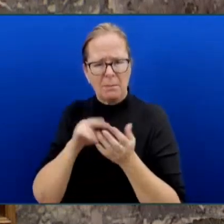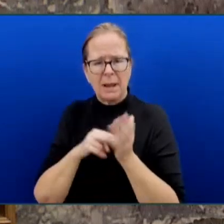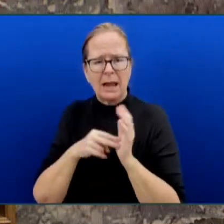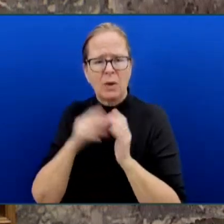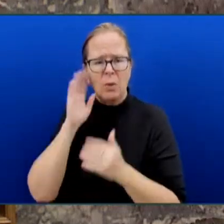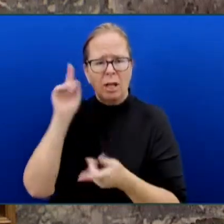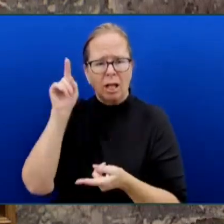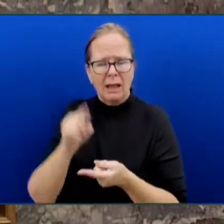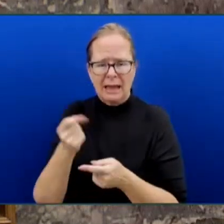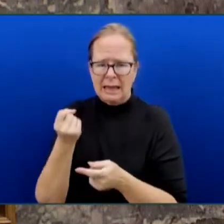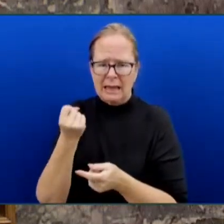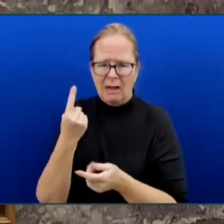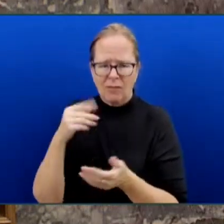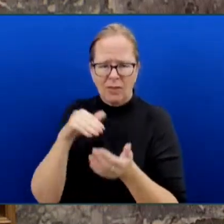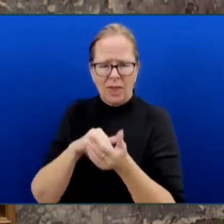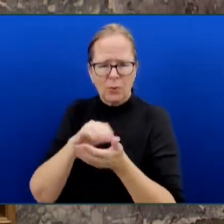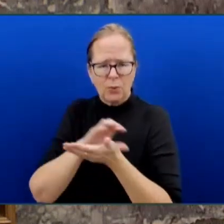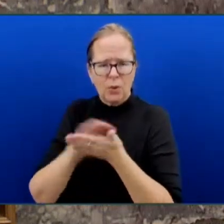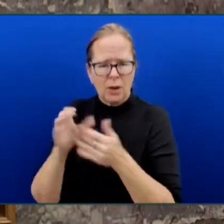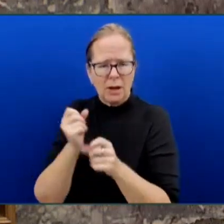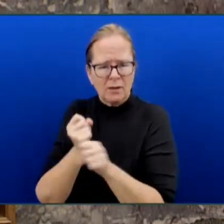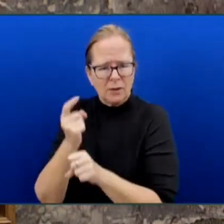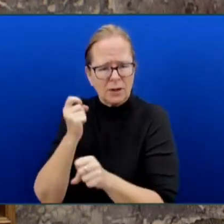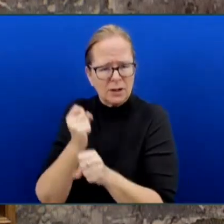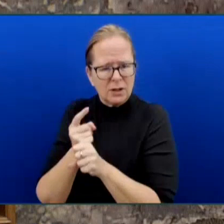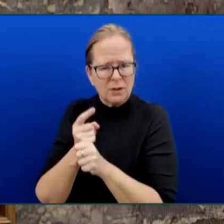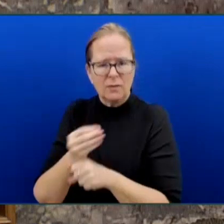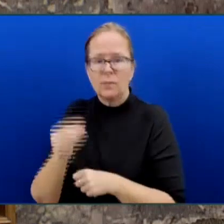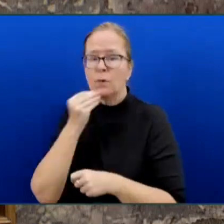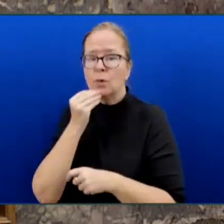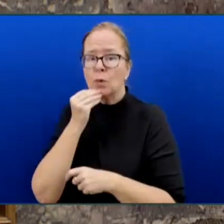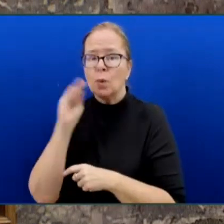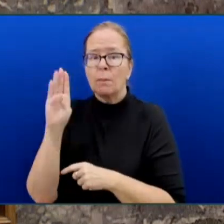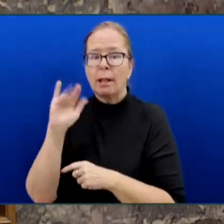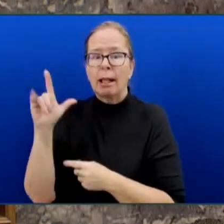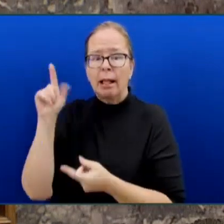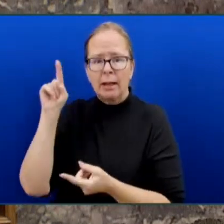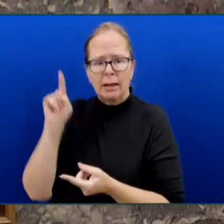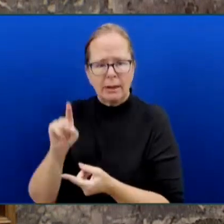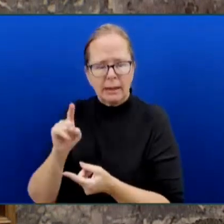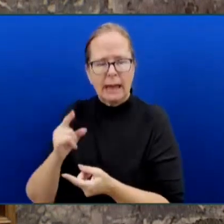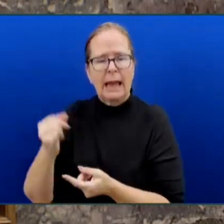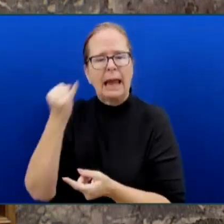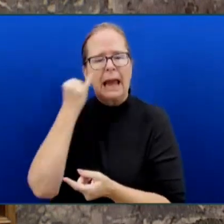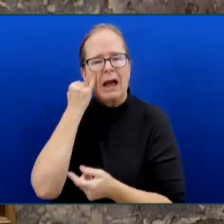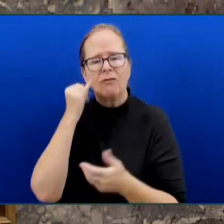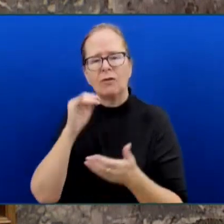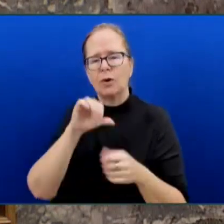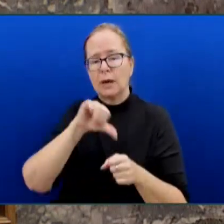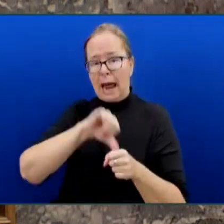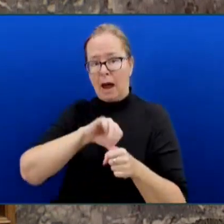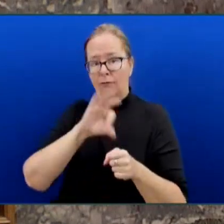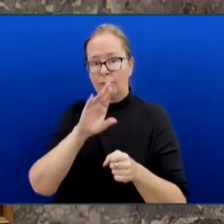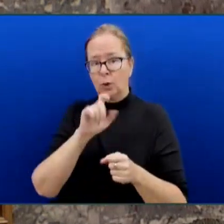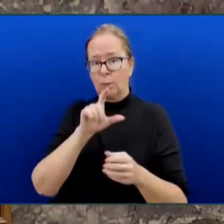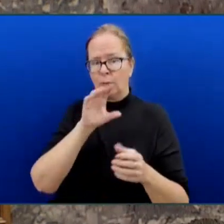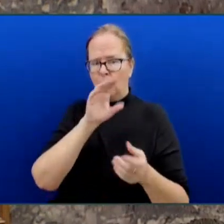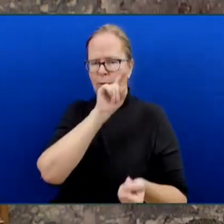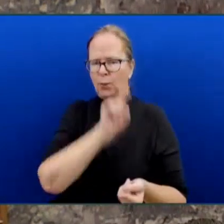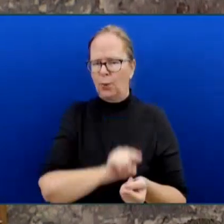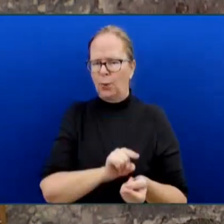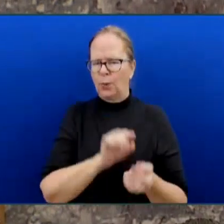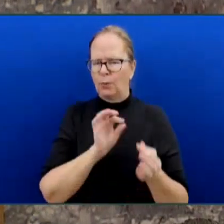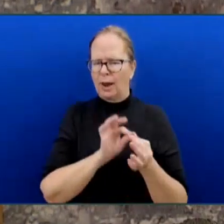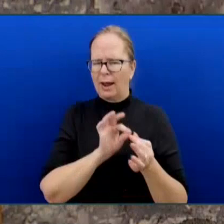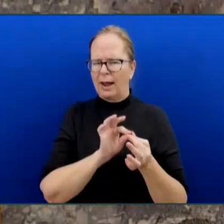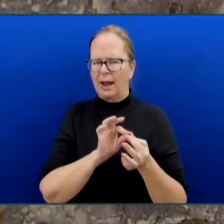making transportation costs more affordable with lower fuel prices and eliminating carbon tax. So my question for the Premier is this, Mr. Speaker. Why does